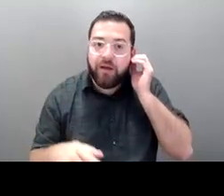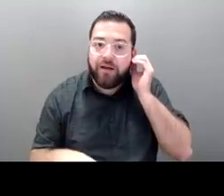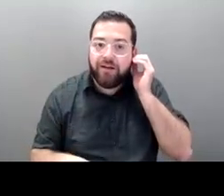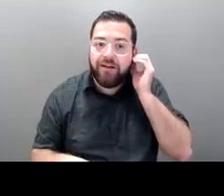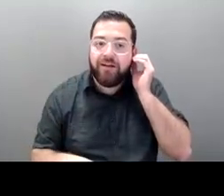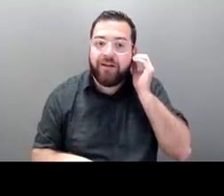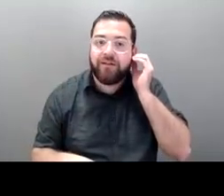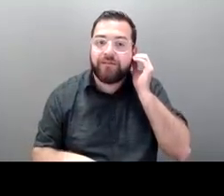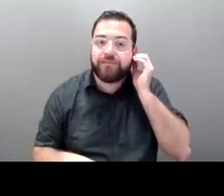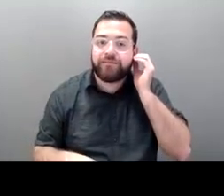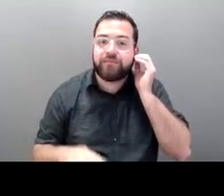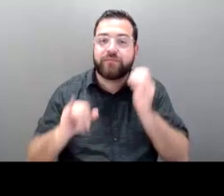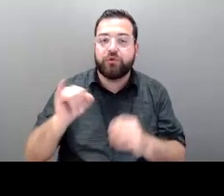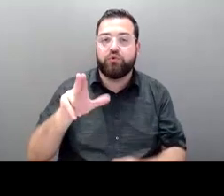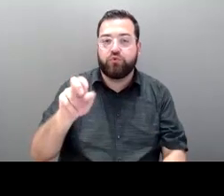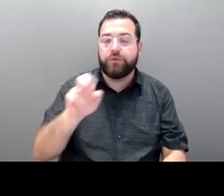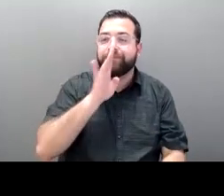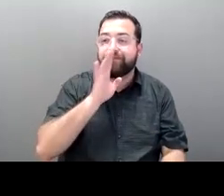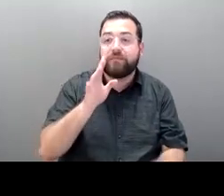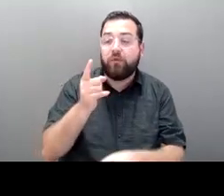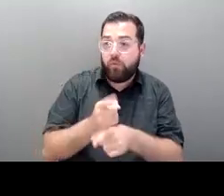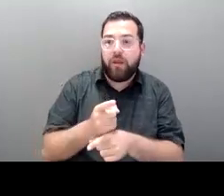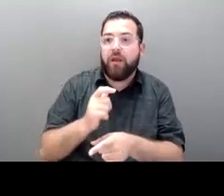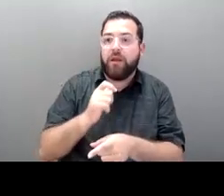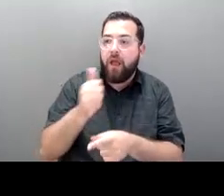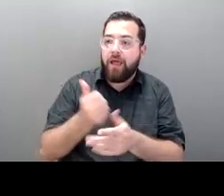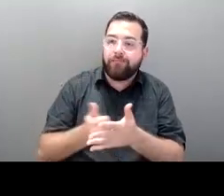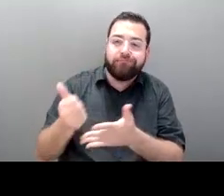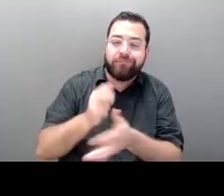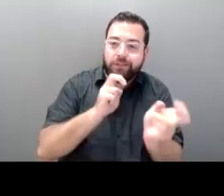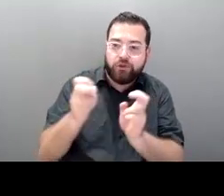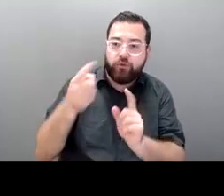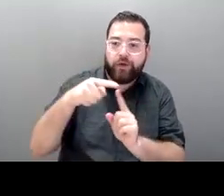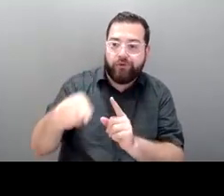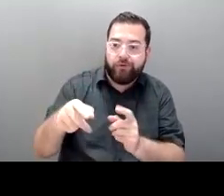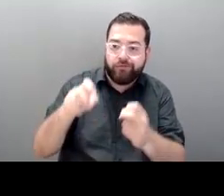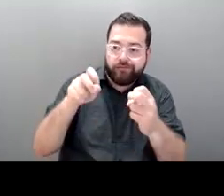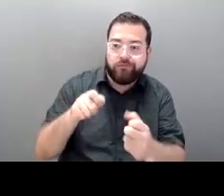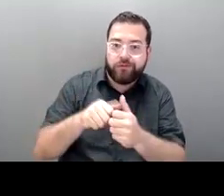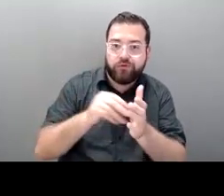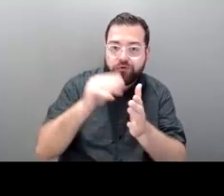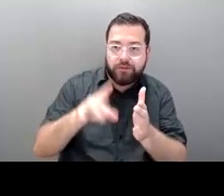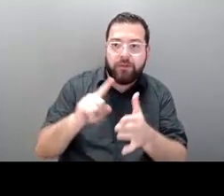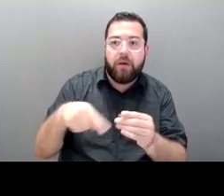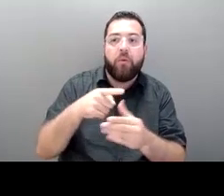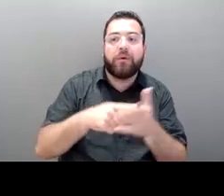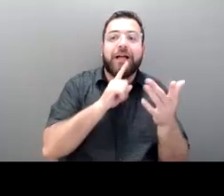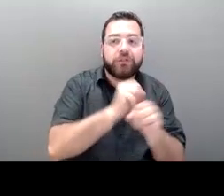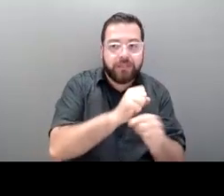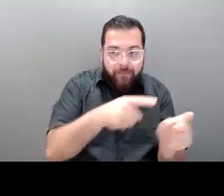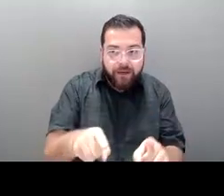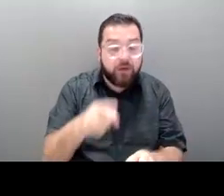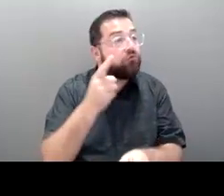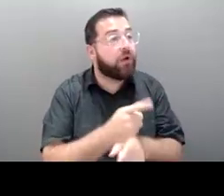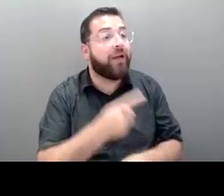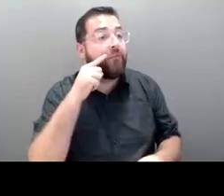doesn't strike you as the primary issue as you sit face to face with students and see what's actually happening. Right. To me, it's